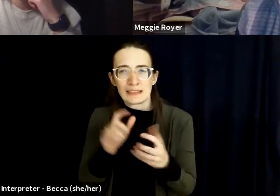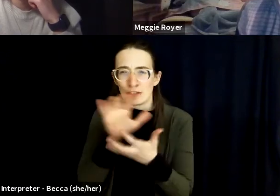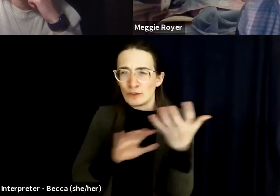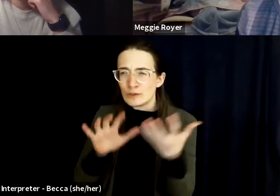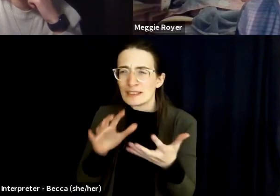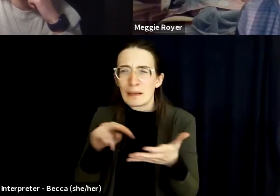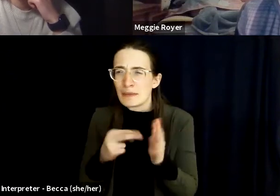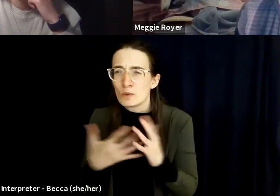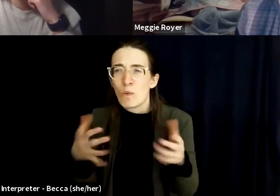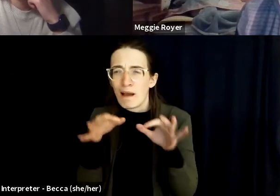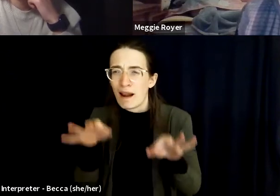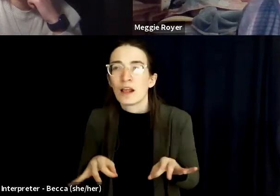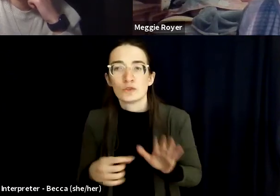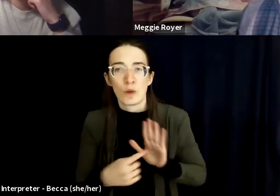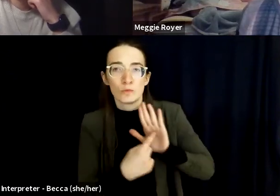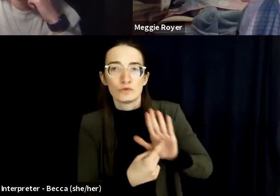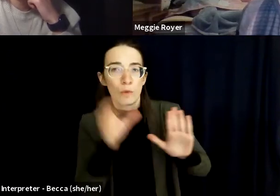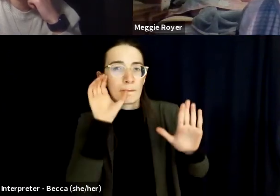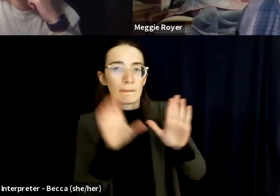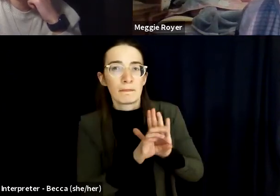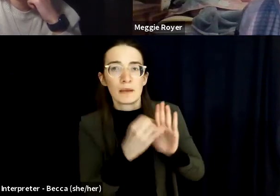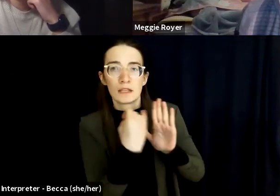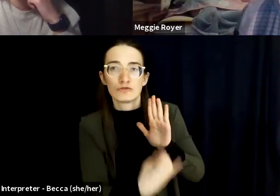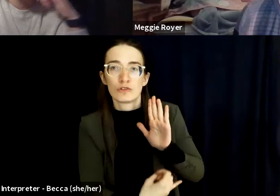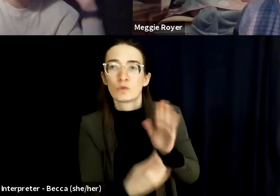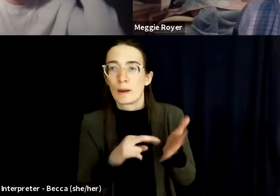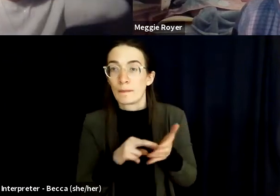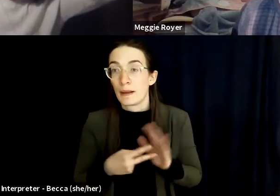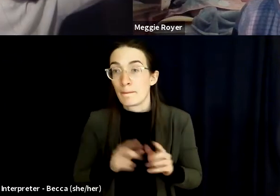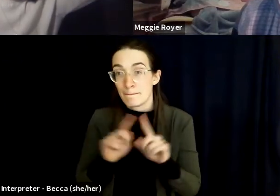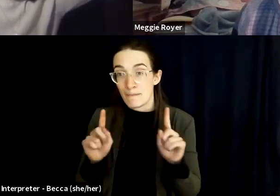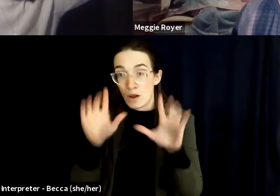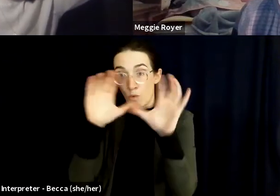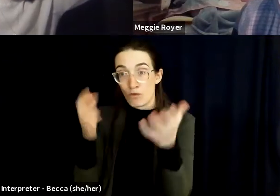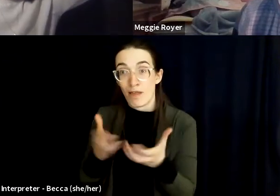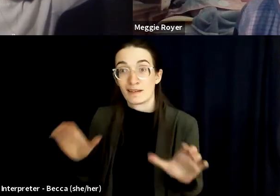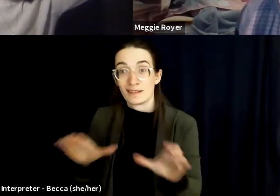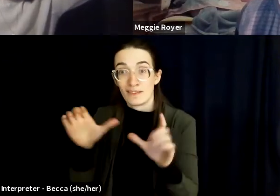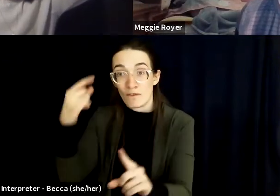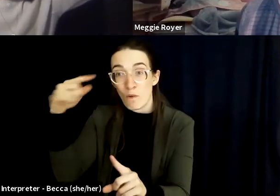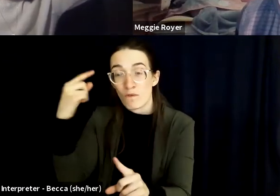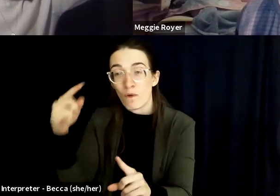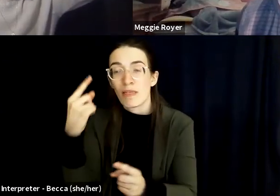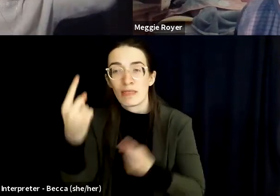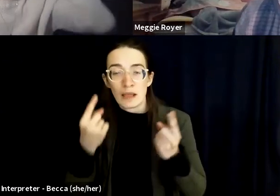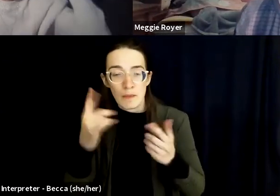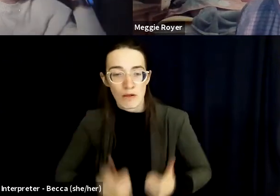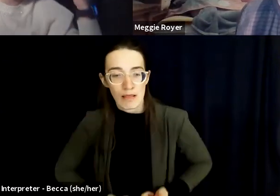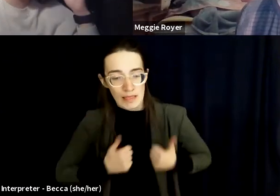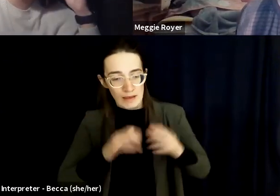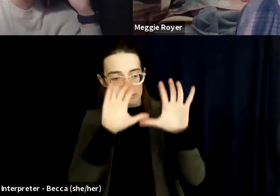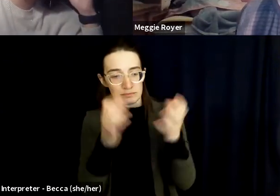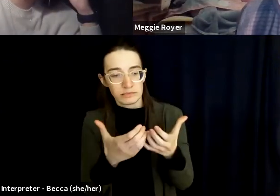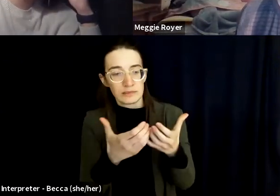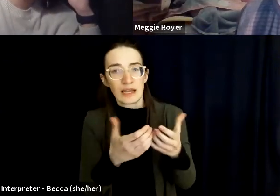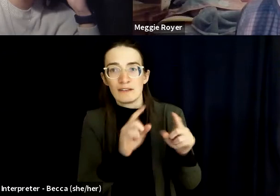of what that looks like. But overall, the activity is really focused on thinking about the different dimensions of your life and what kind of